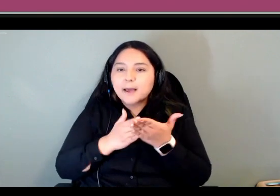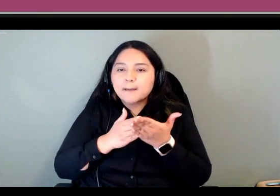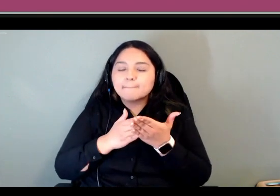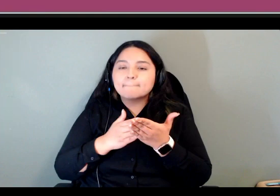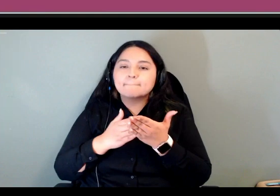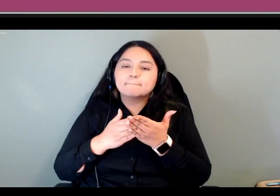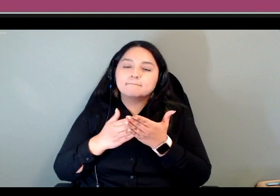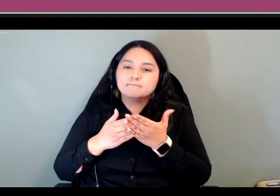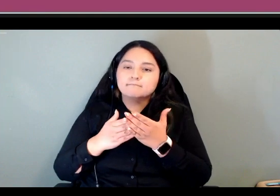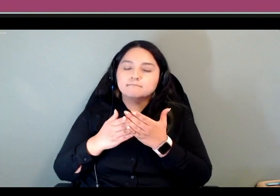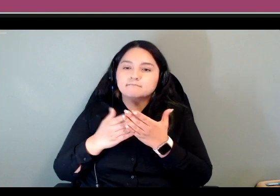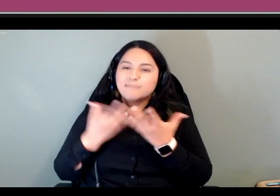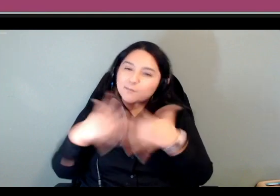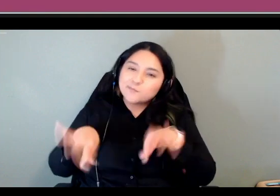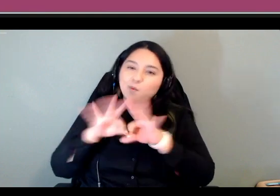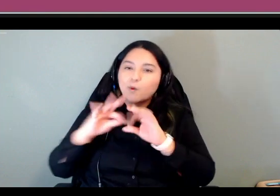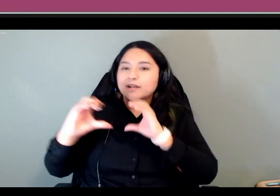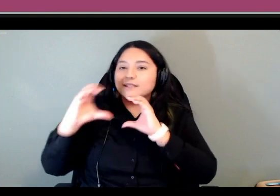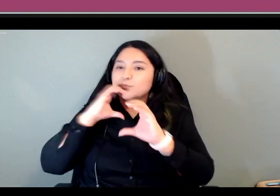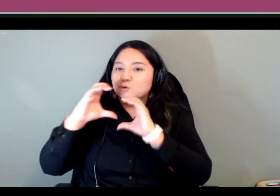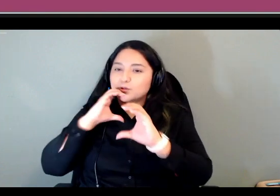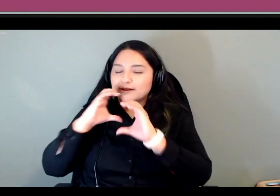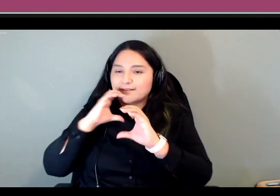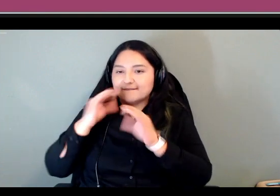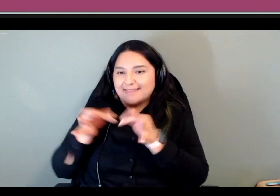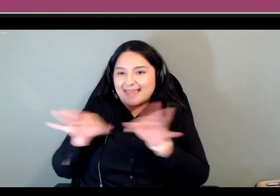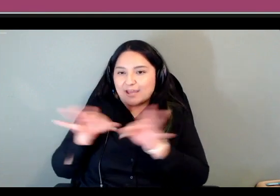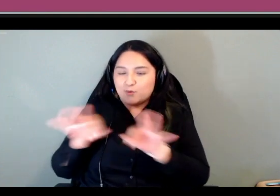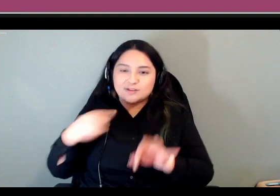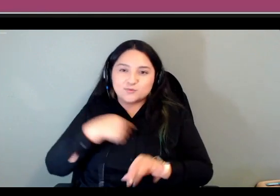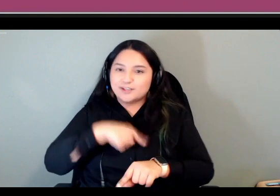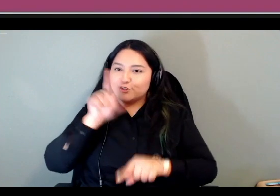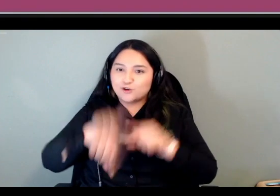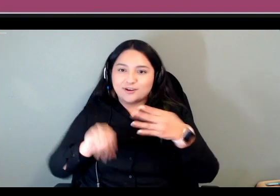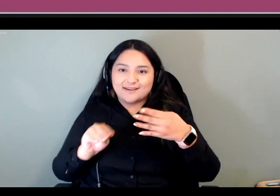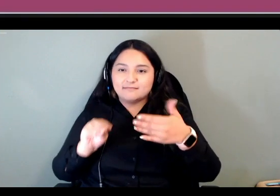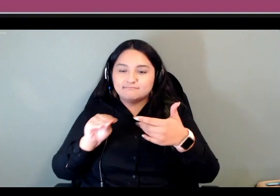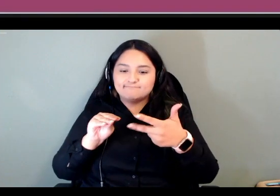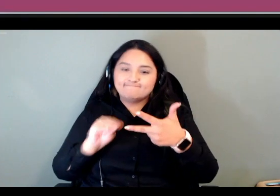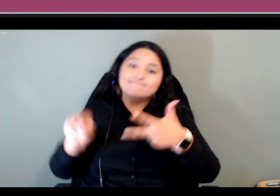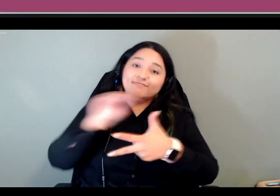language that we just could not fit into the course that we thought was important.